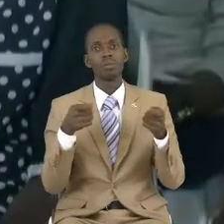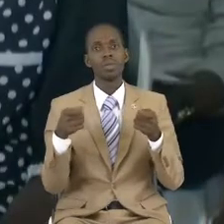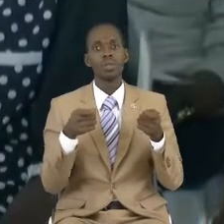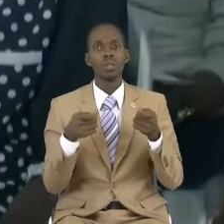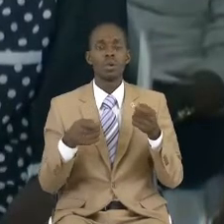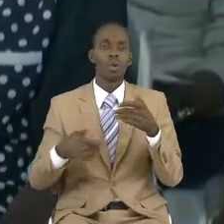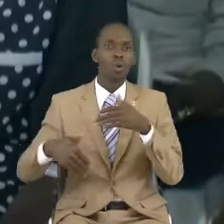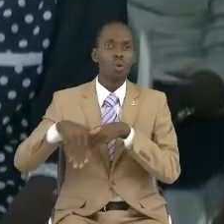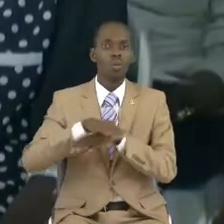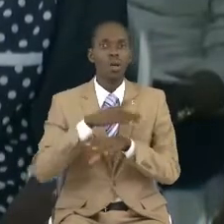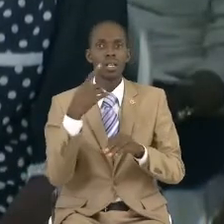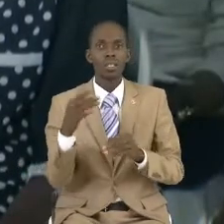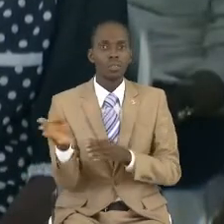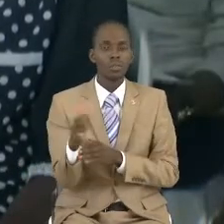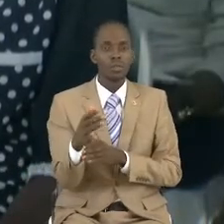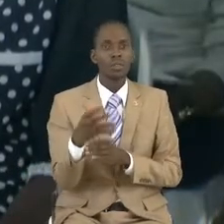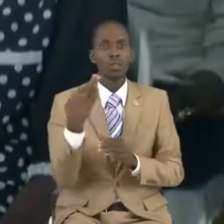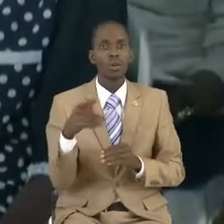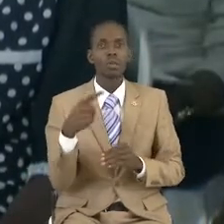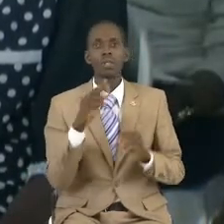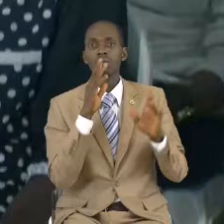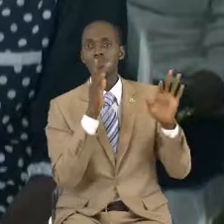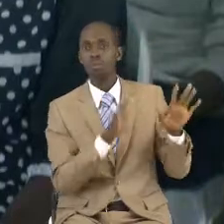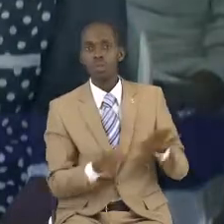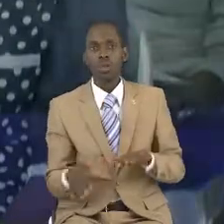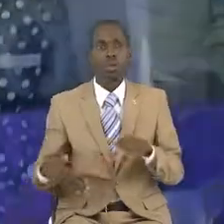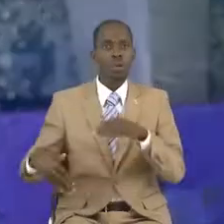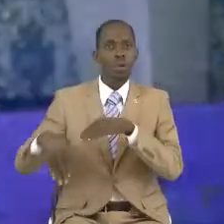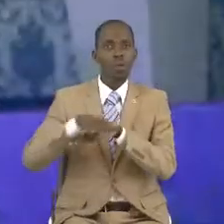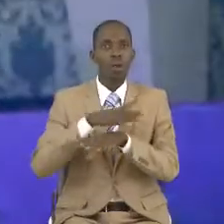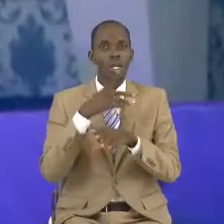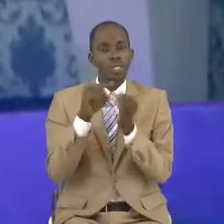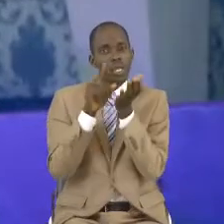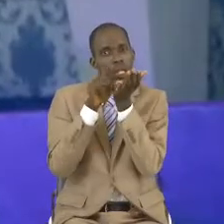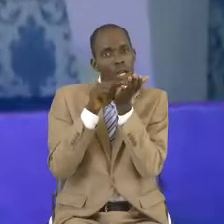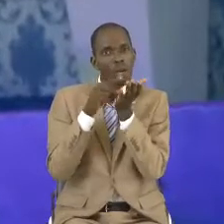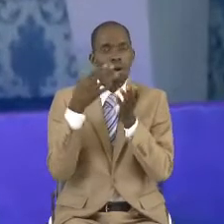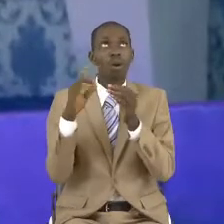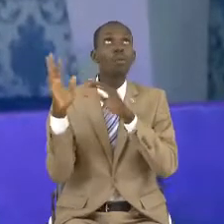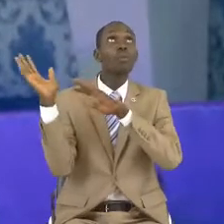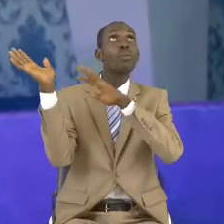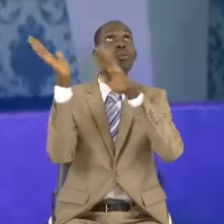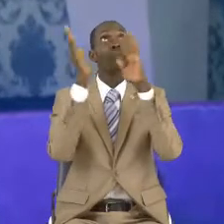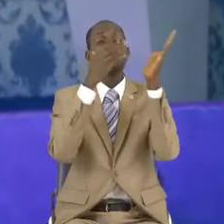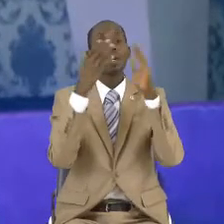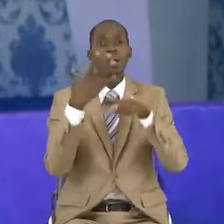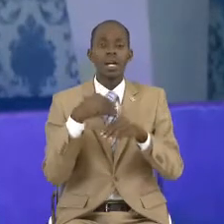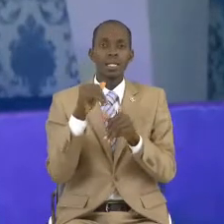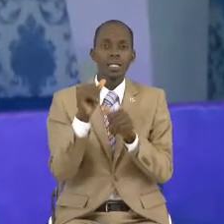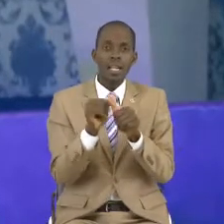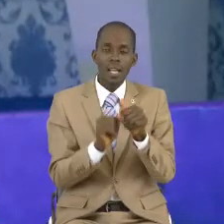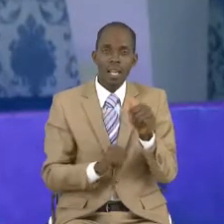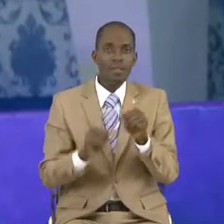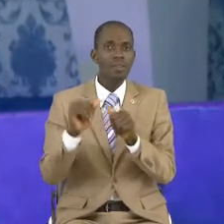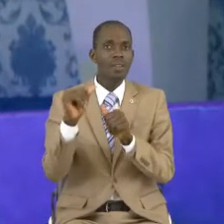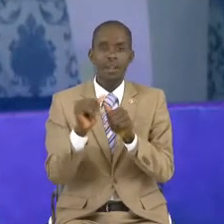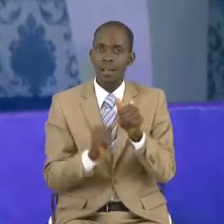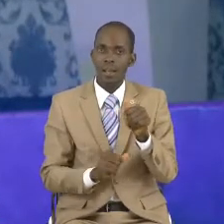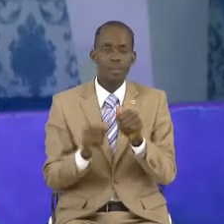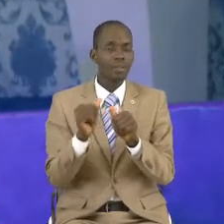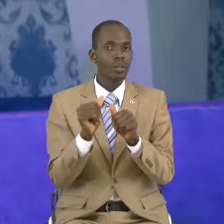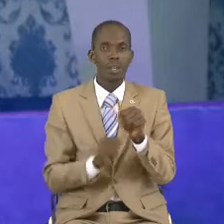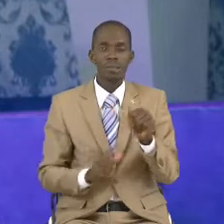fish of the sea over the fowl of the air and over every every every living